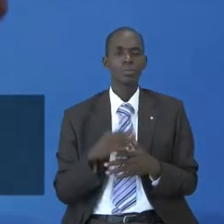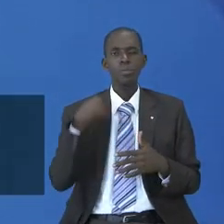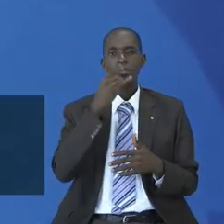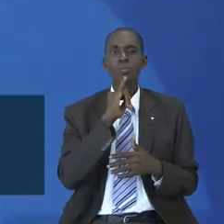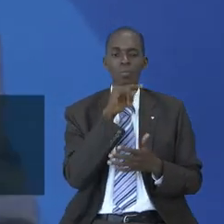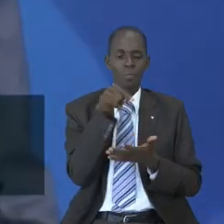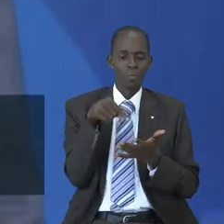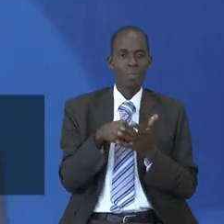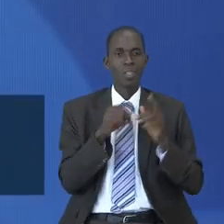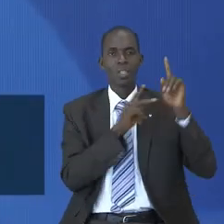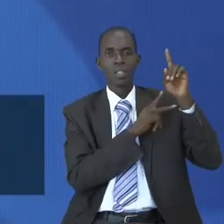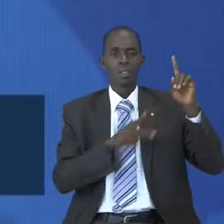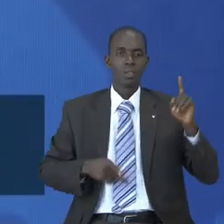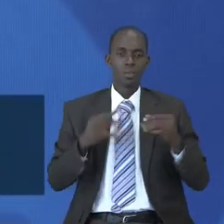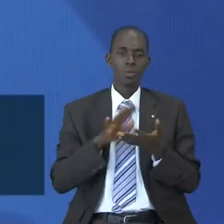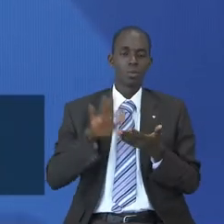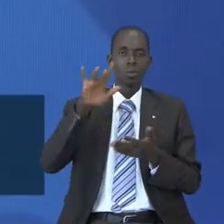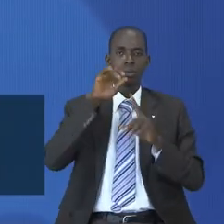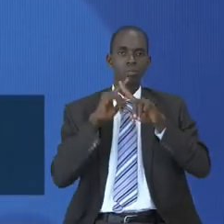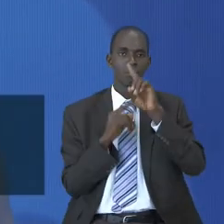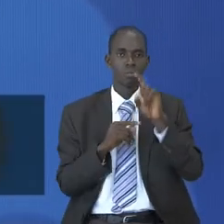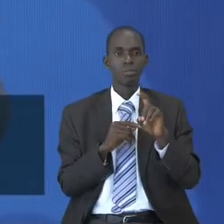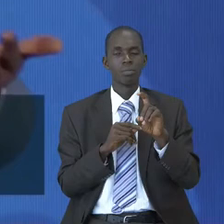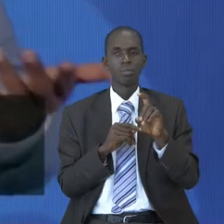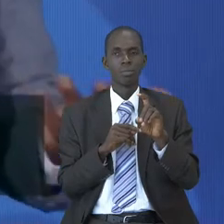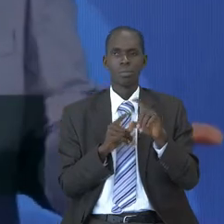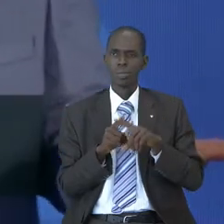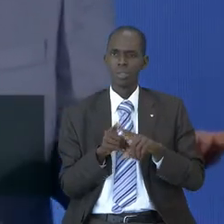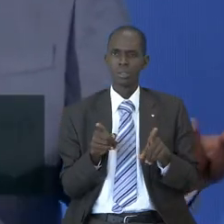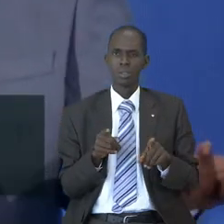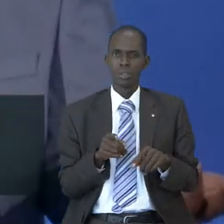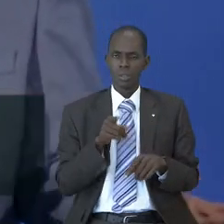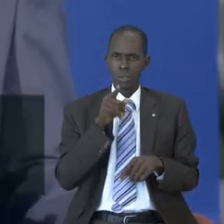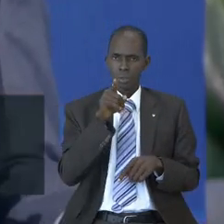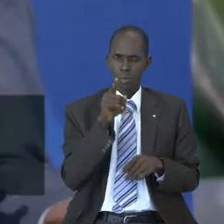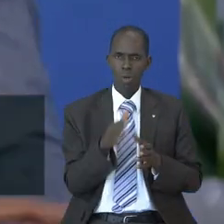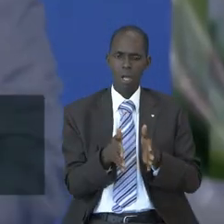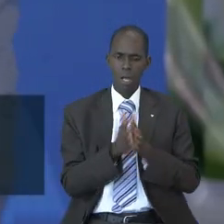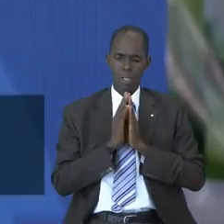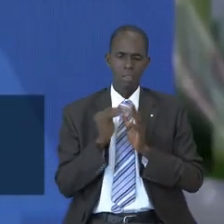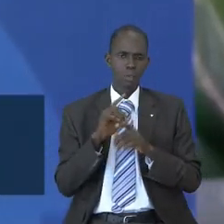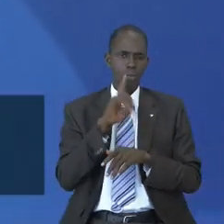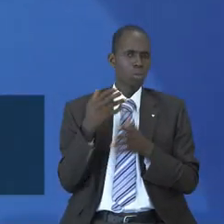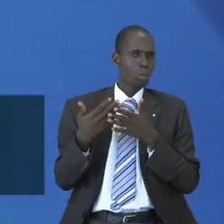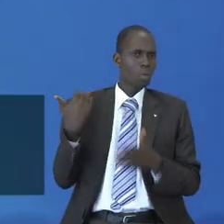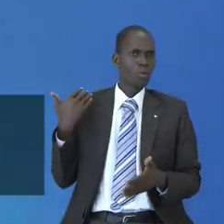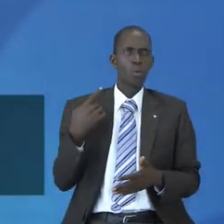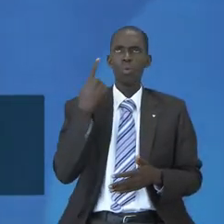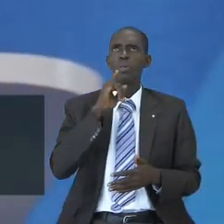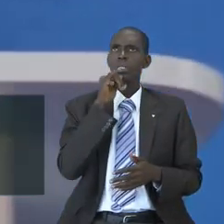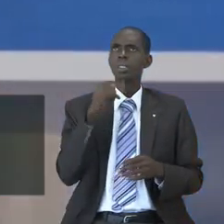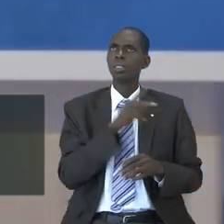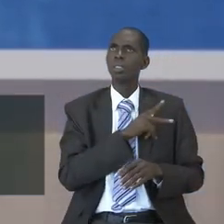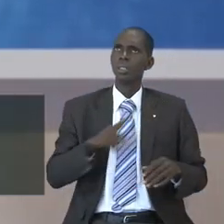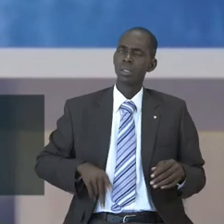is this King of Glory? But you asked the question earlier, who is the King of Glory?